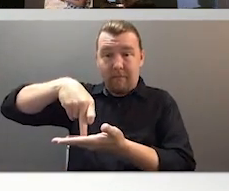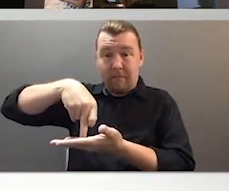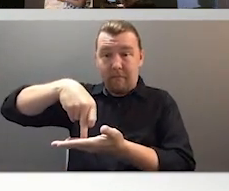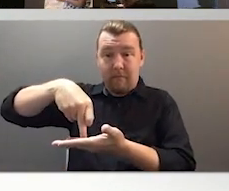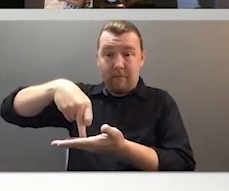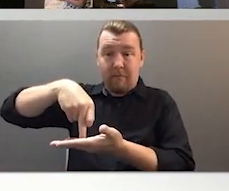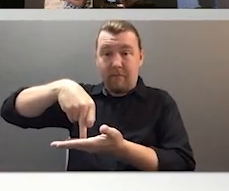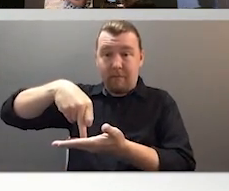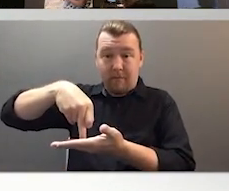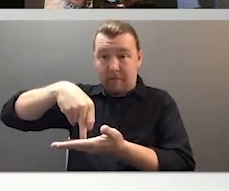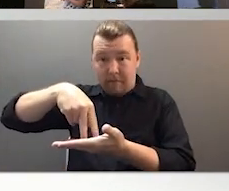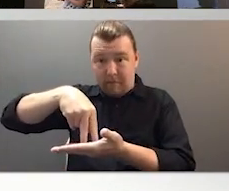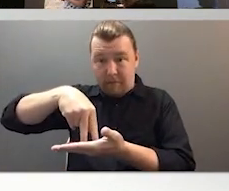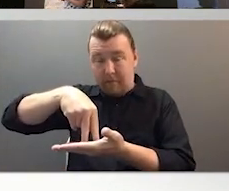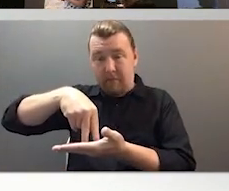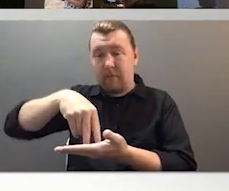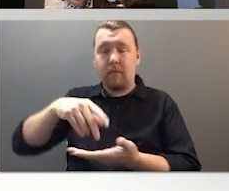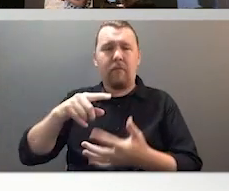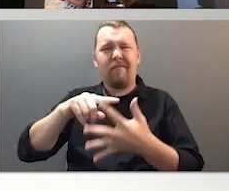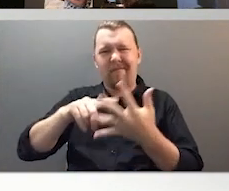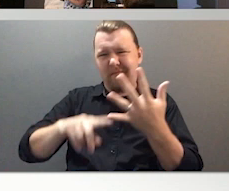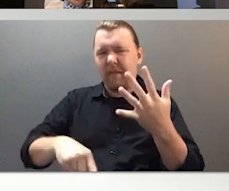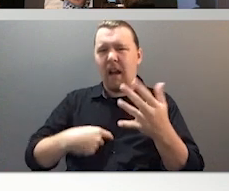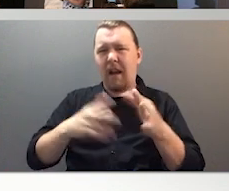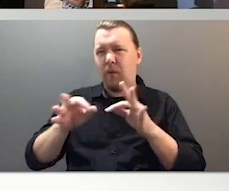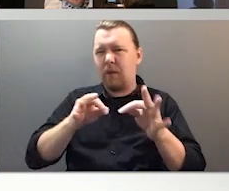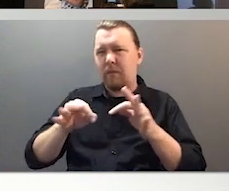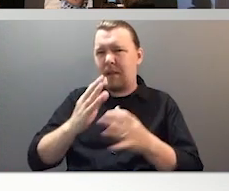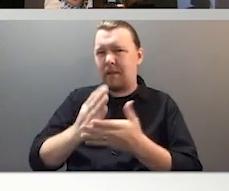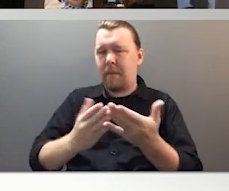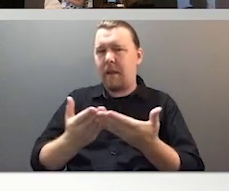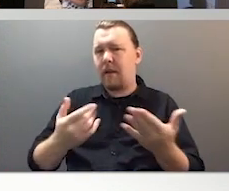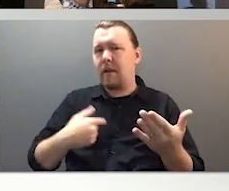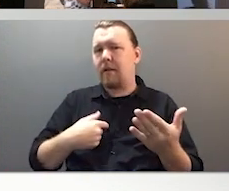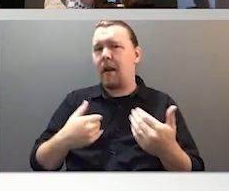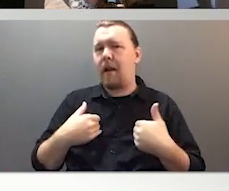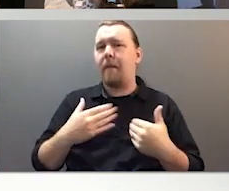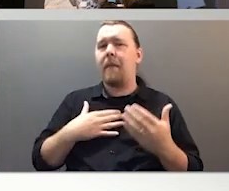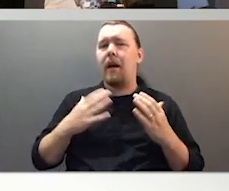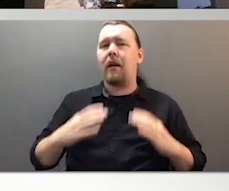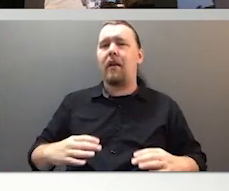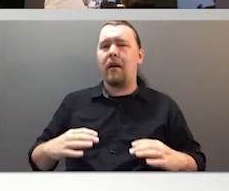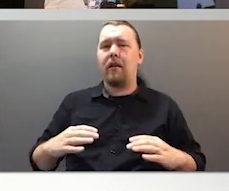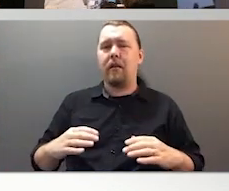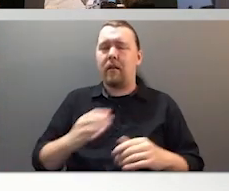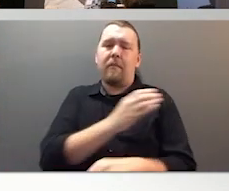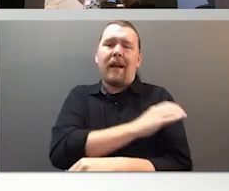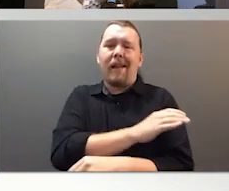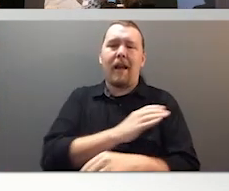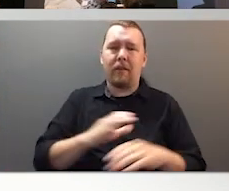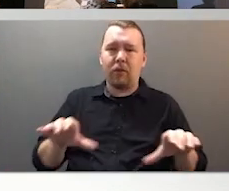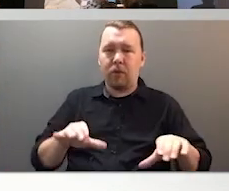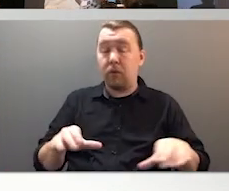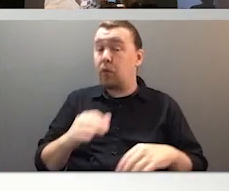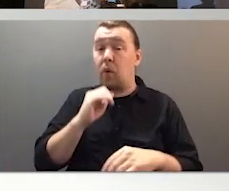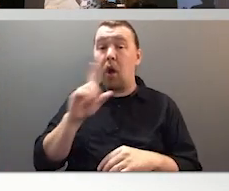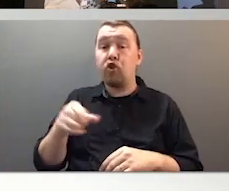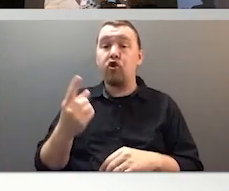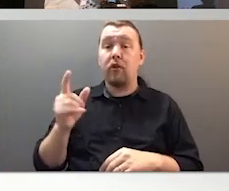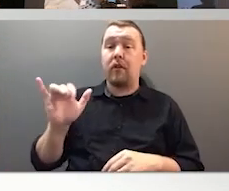of the things that I have my clients go through. So it's not just the actual task that